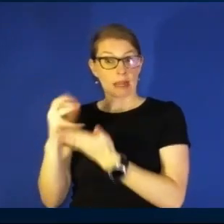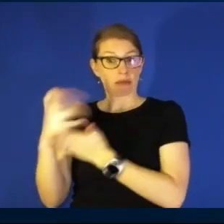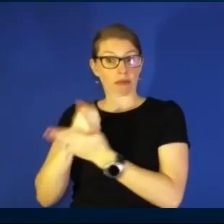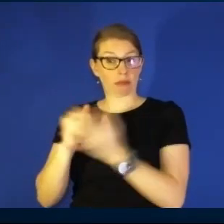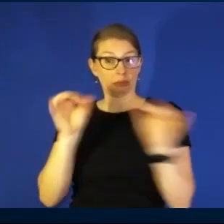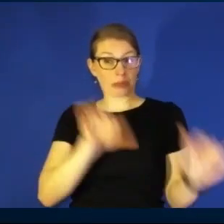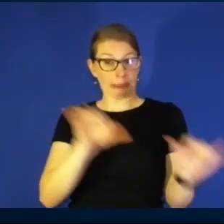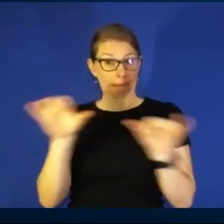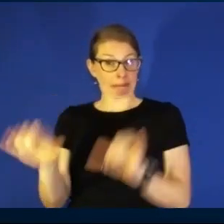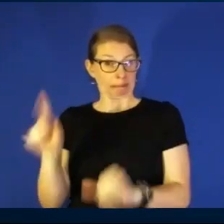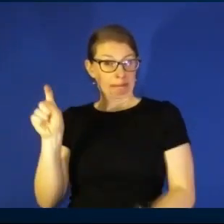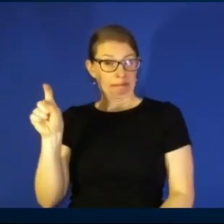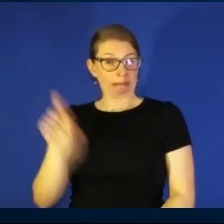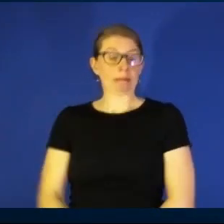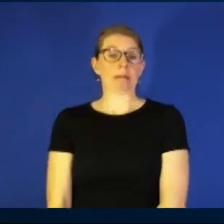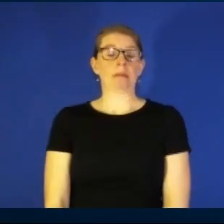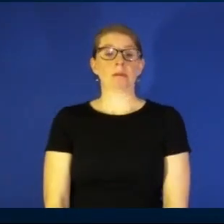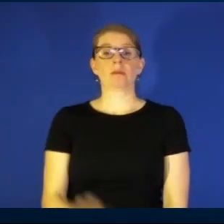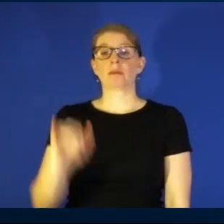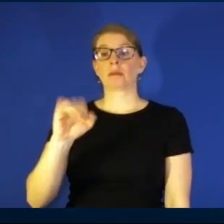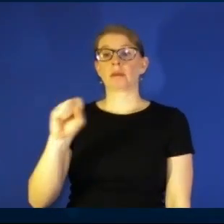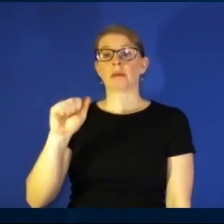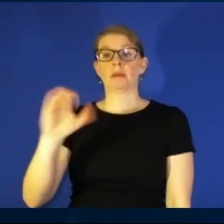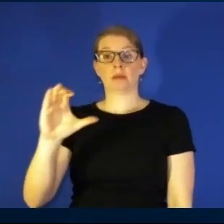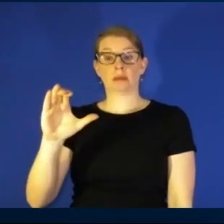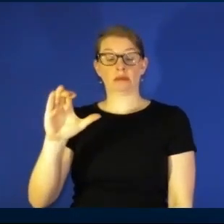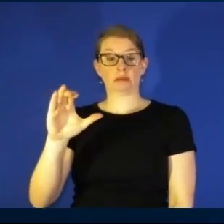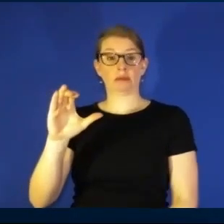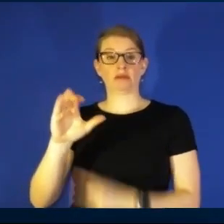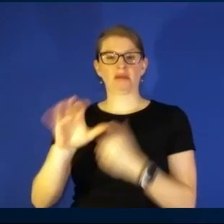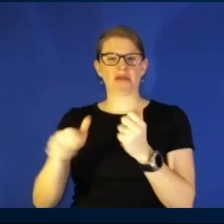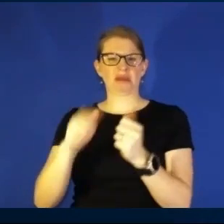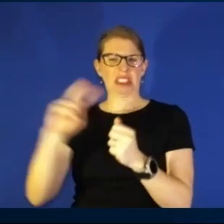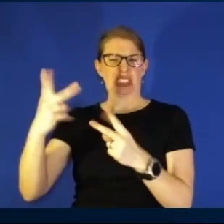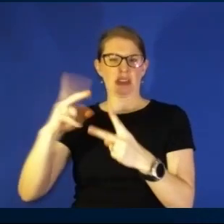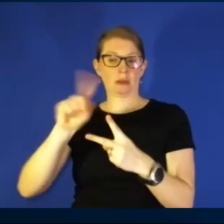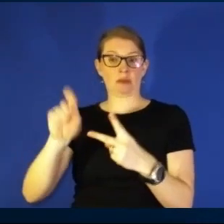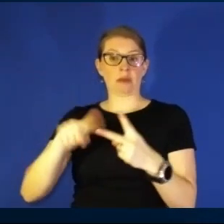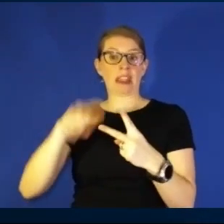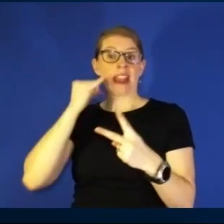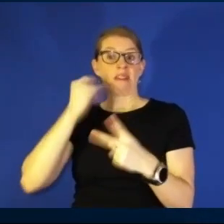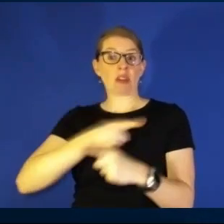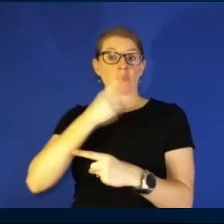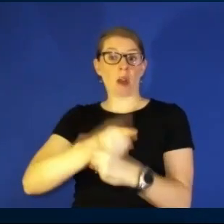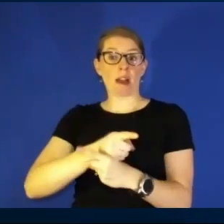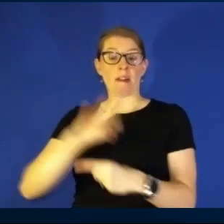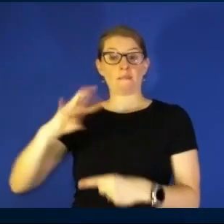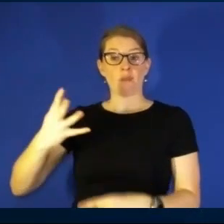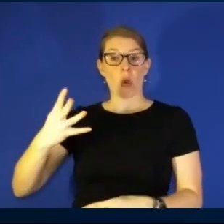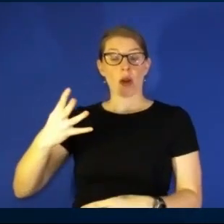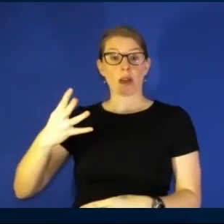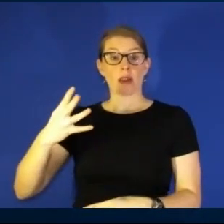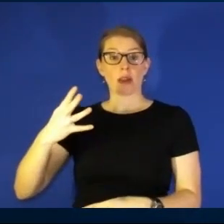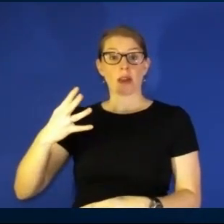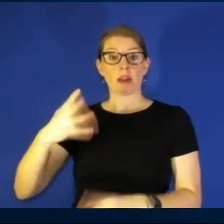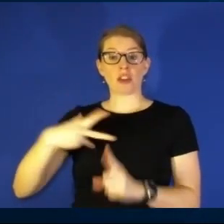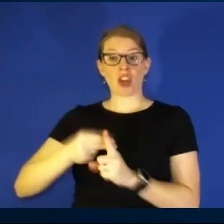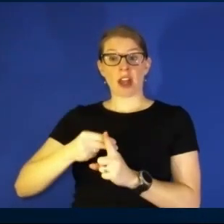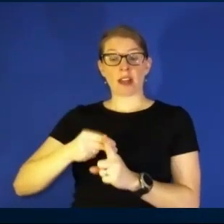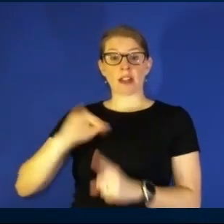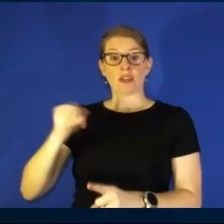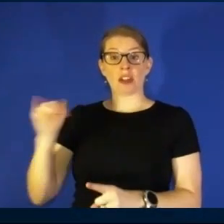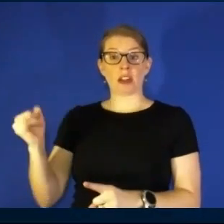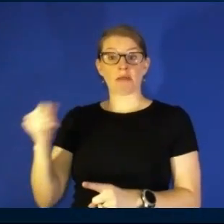one. And Isaac has a follow-up. If this is right, then if we need a 4th shot, should I make it J&J, even though my first 3 were